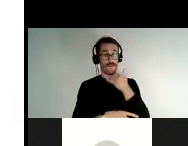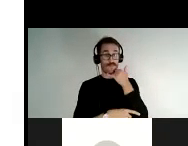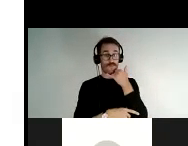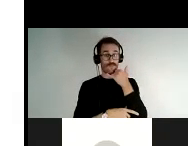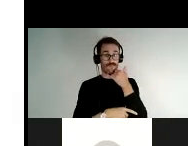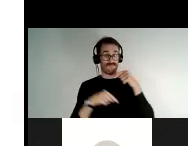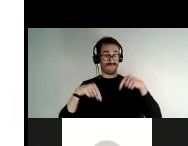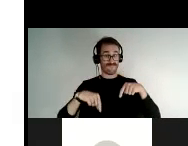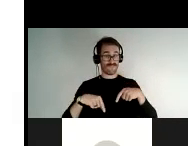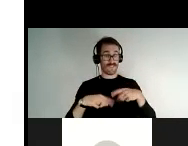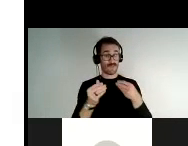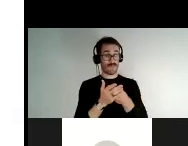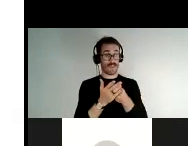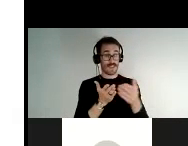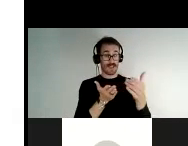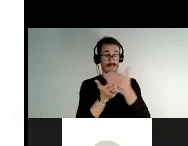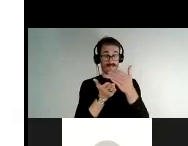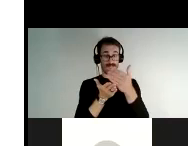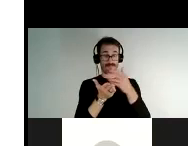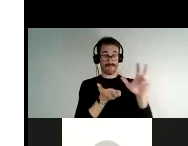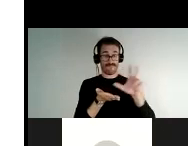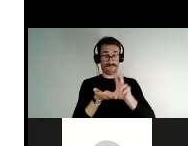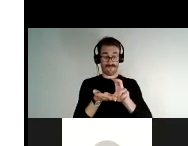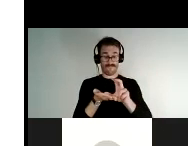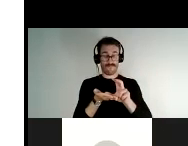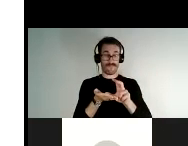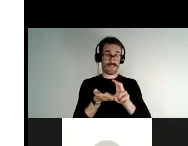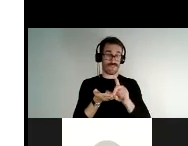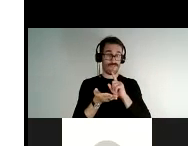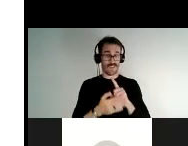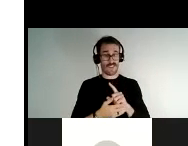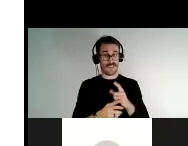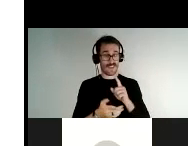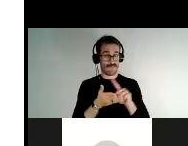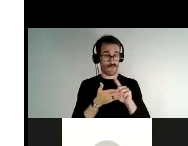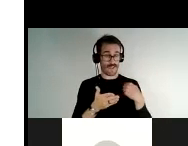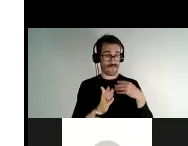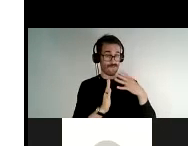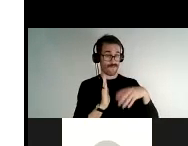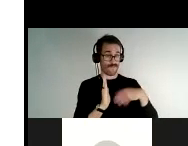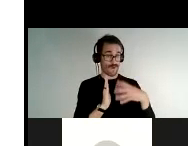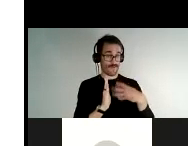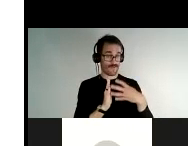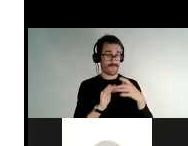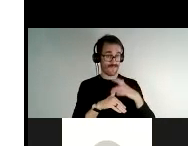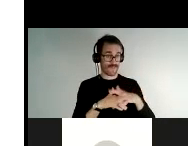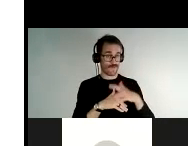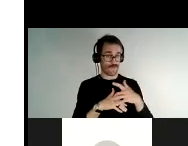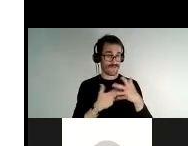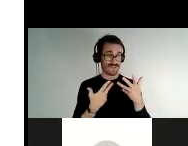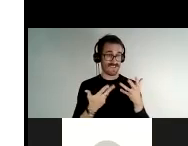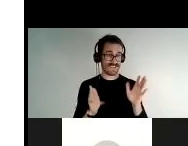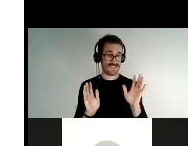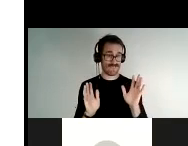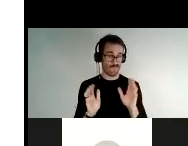for our ongoing funding is for approximately 4 hours a week. So without core funding, it's very